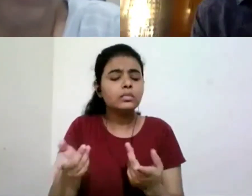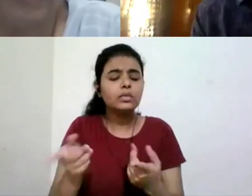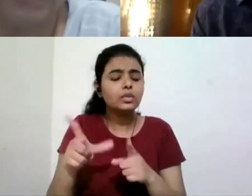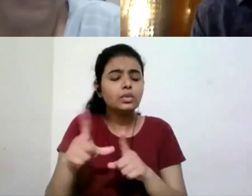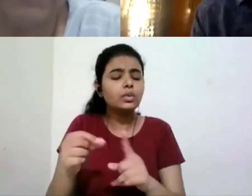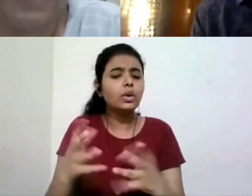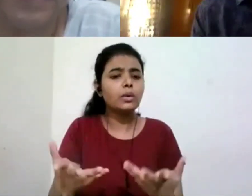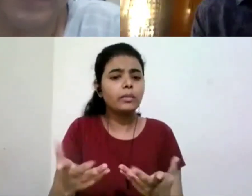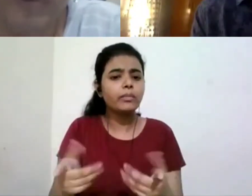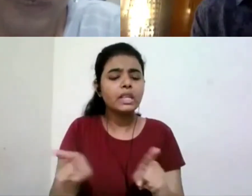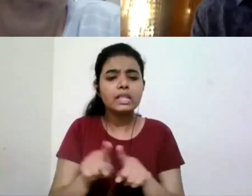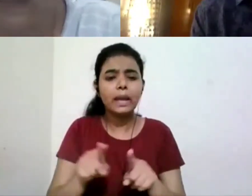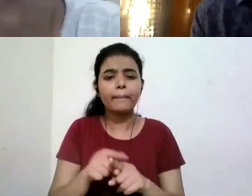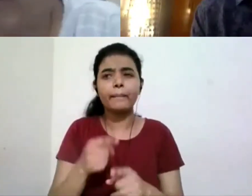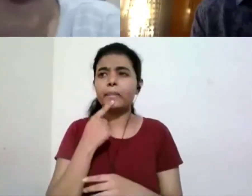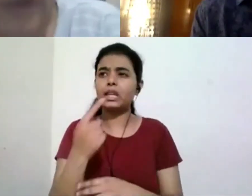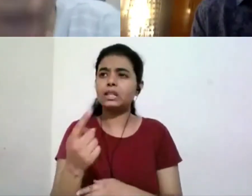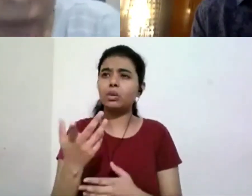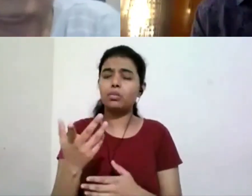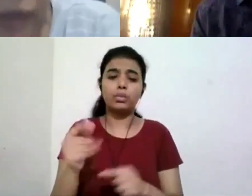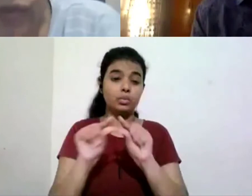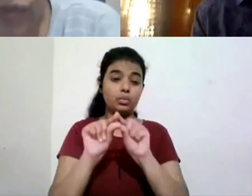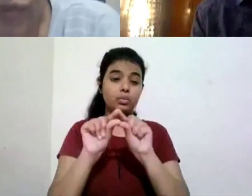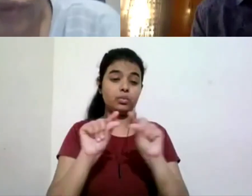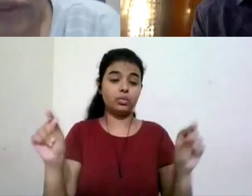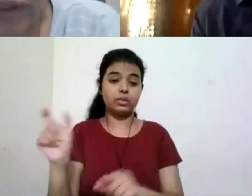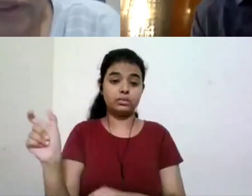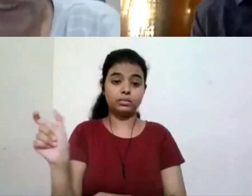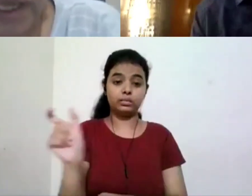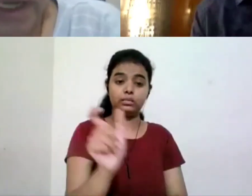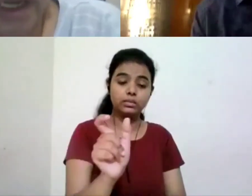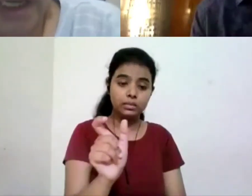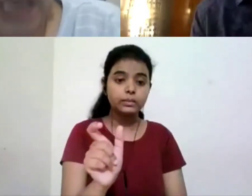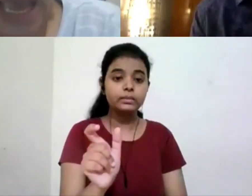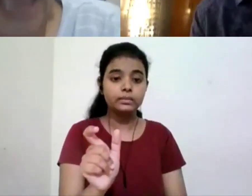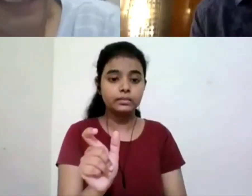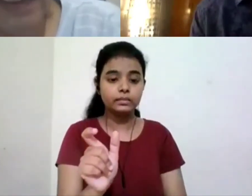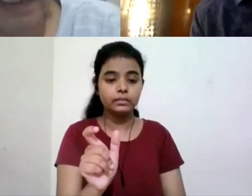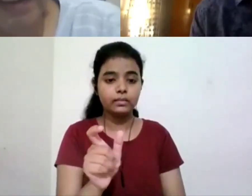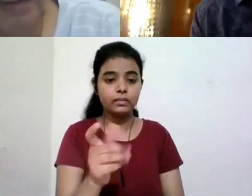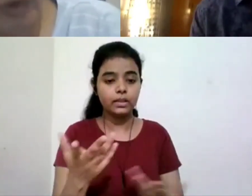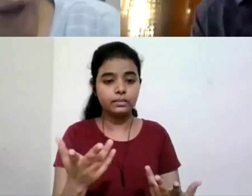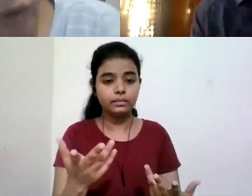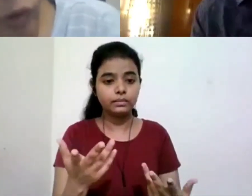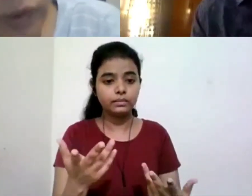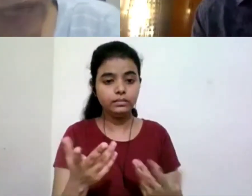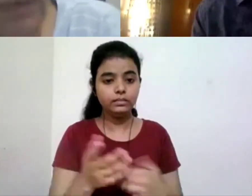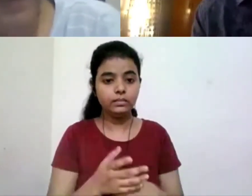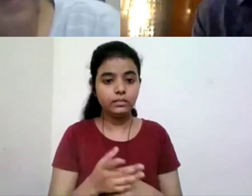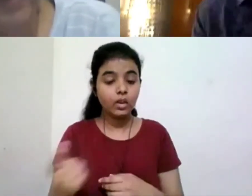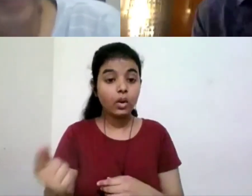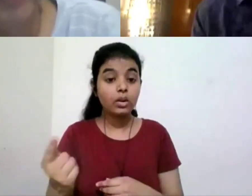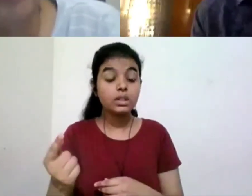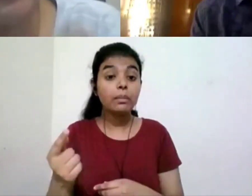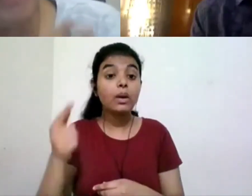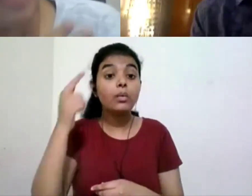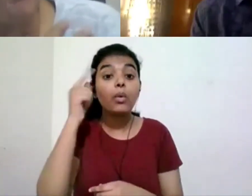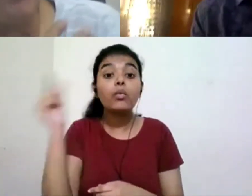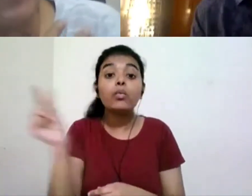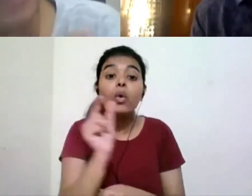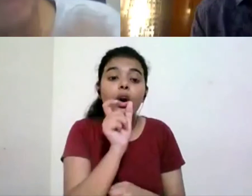know, taking an emancipatory line for one set of, and you are using mental